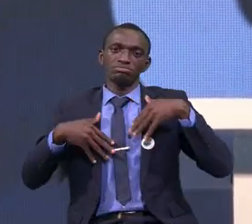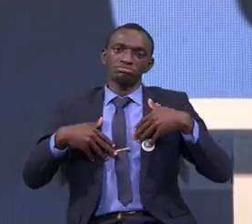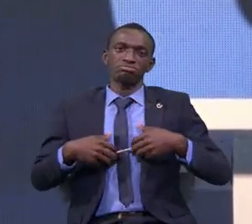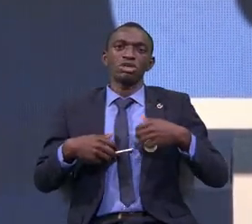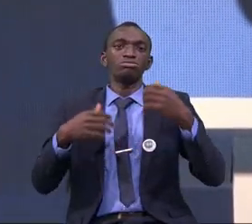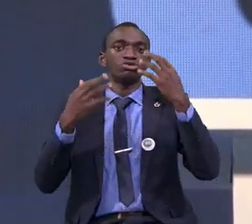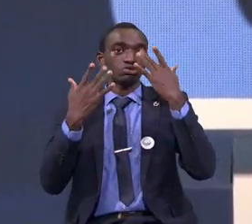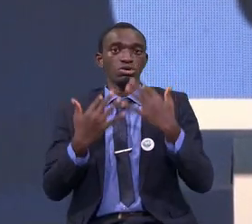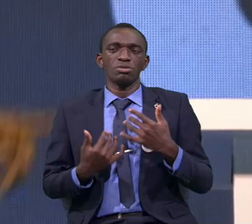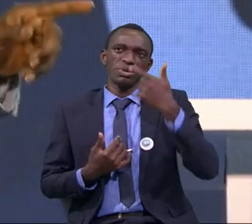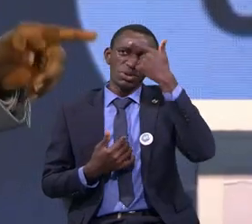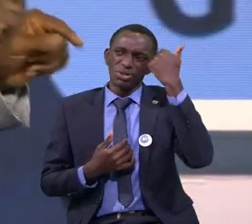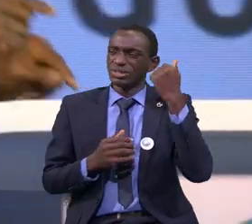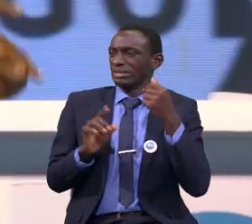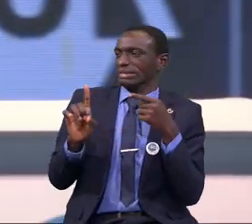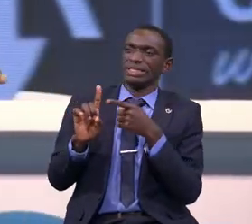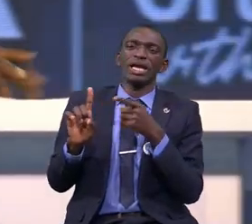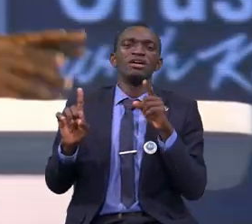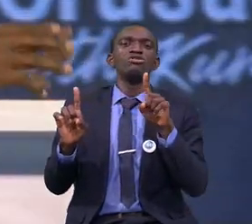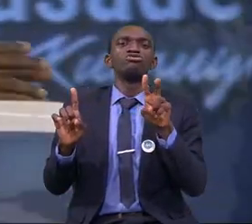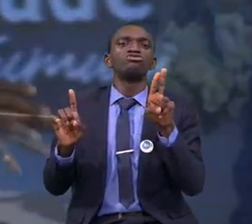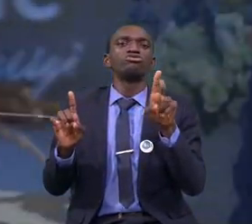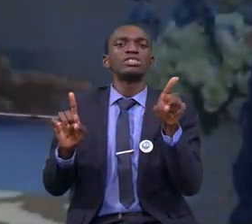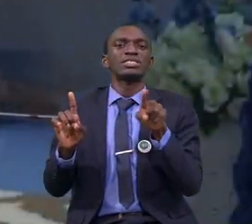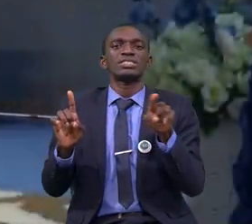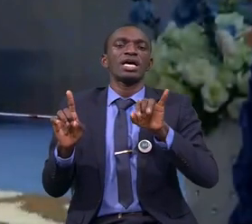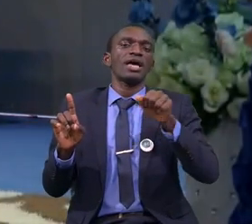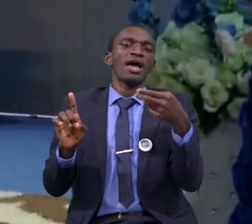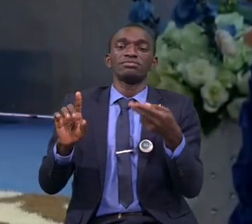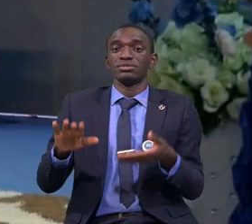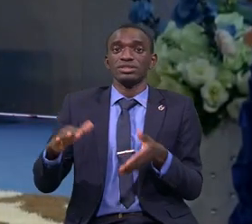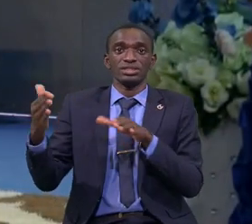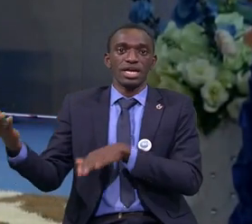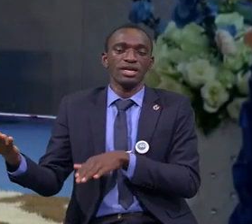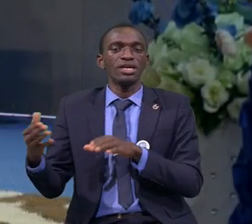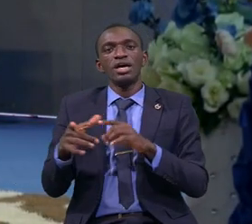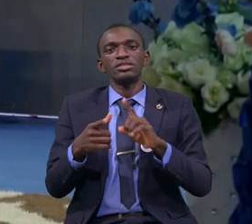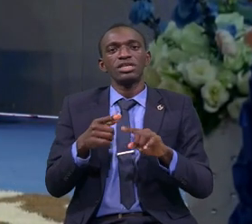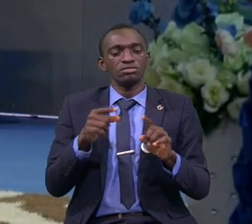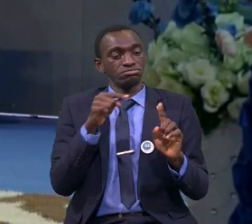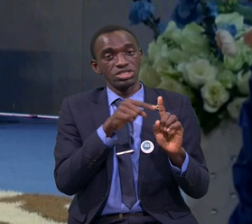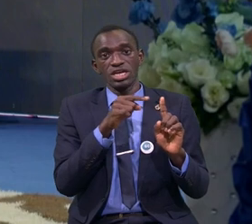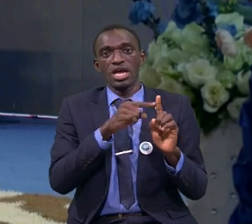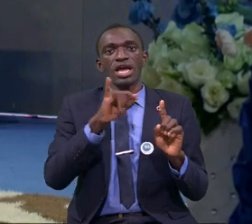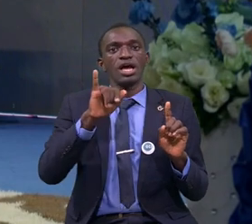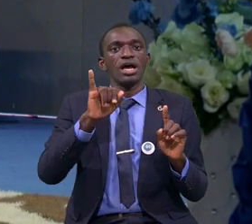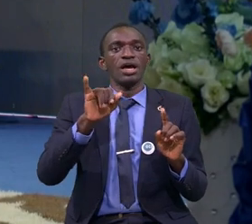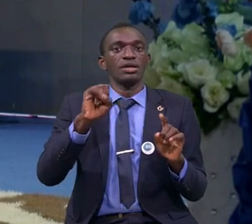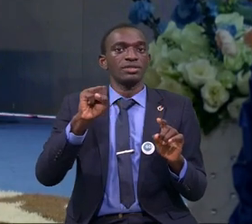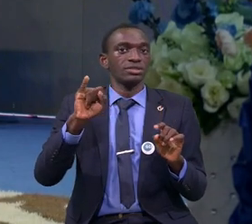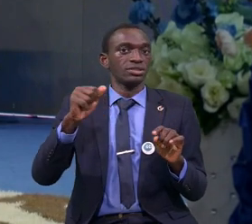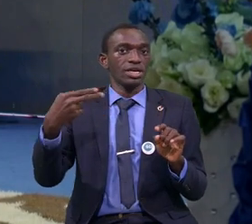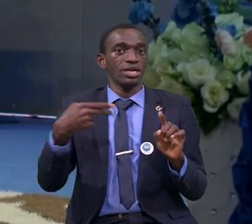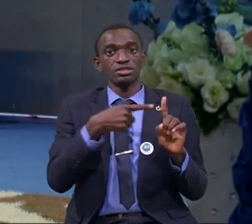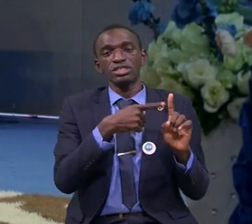died. And Isaiah said, it was in the year that Uzziah died, he now